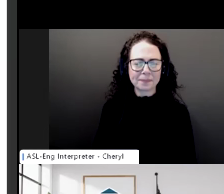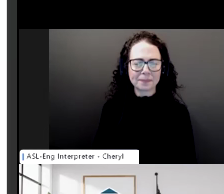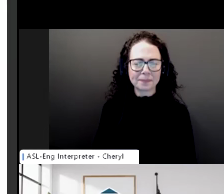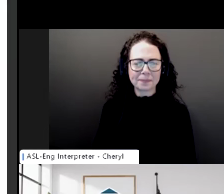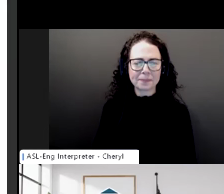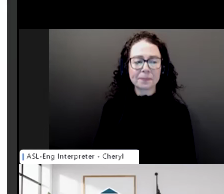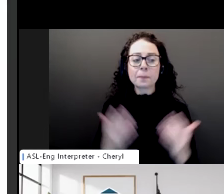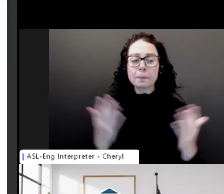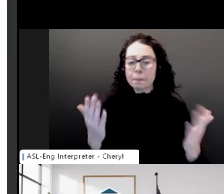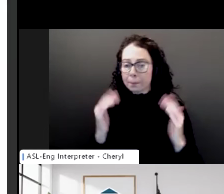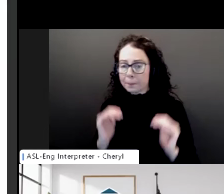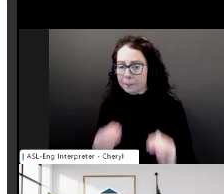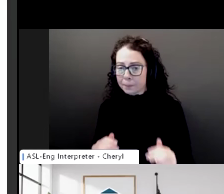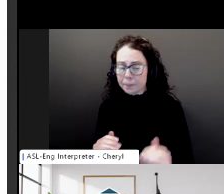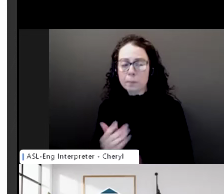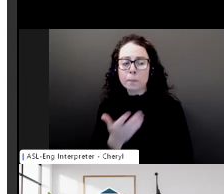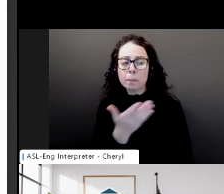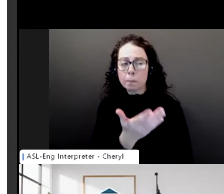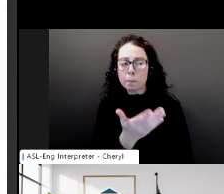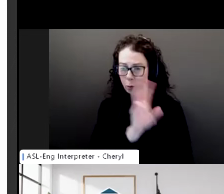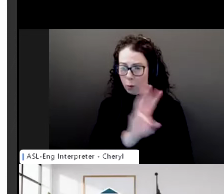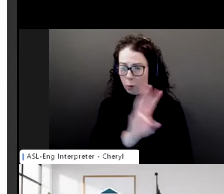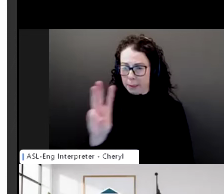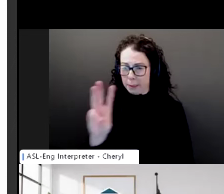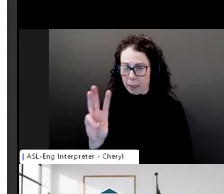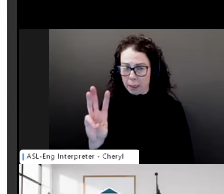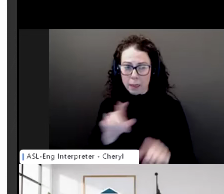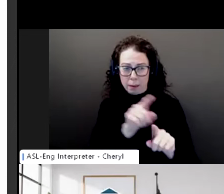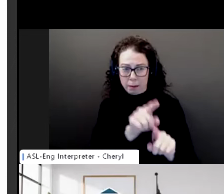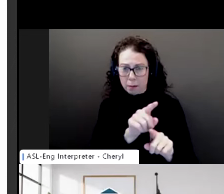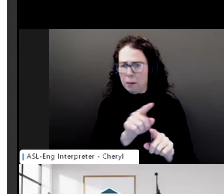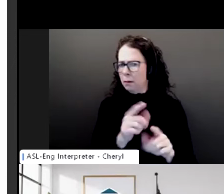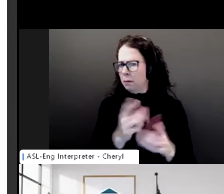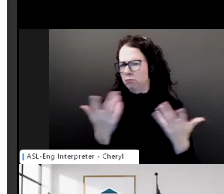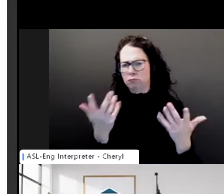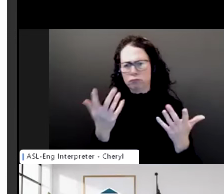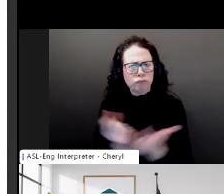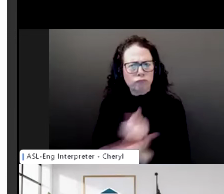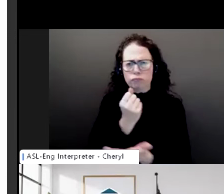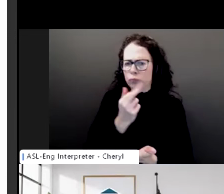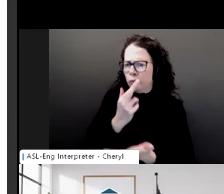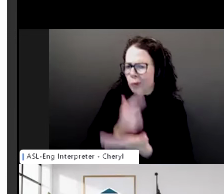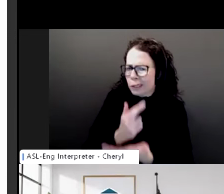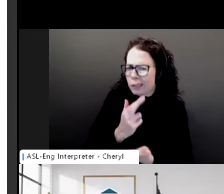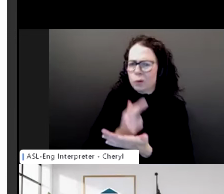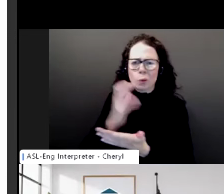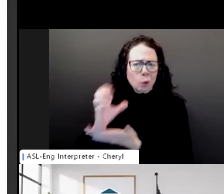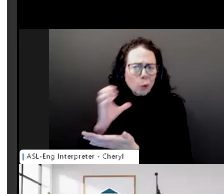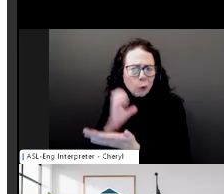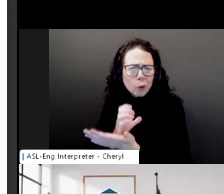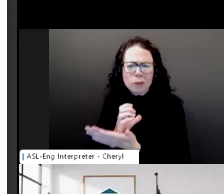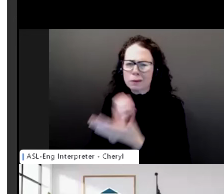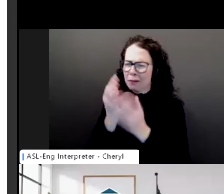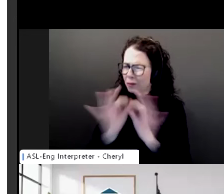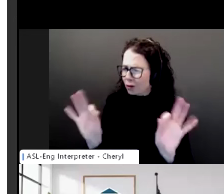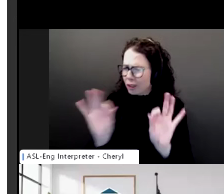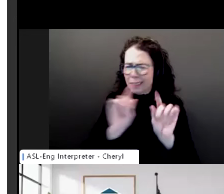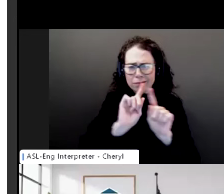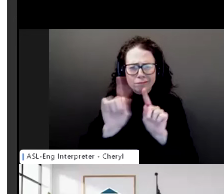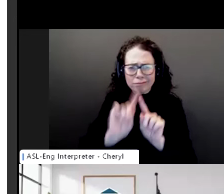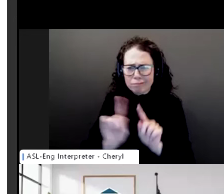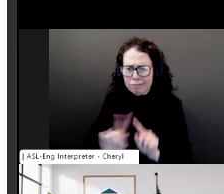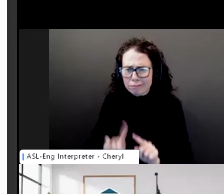The other thing we wanted to highlight is we have lots of free stuff on our site, lots of free courses. So if you go to knowledgeflow.org and then